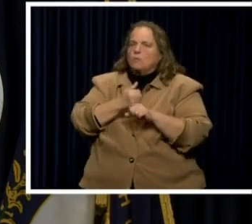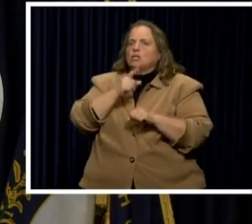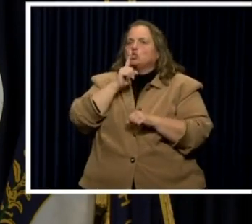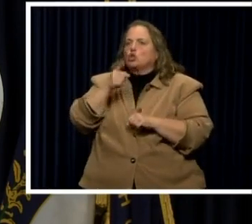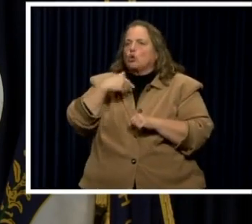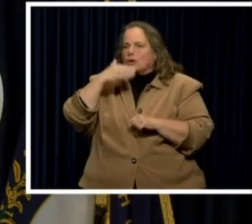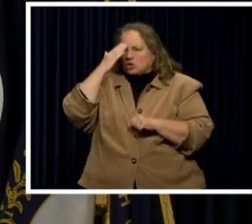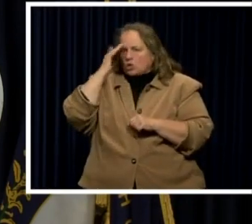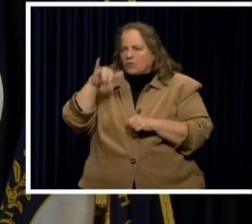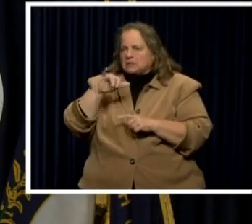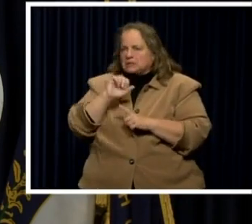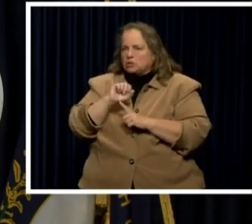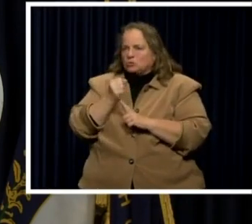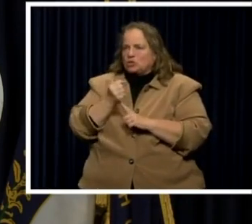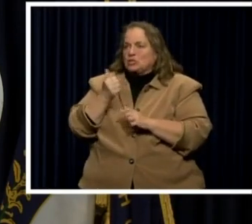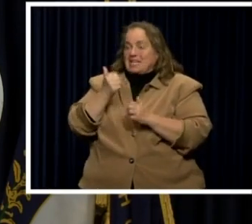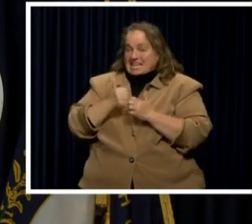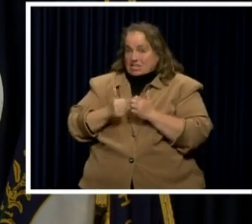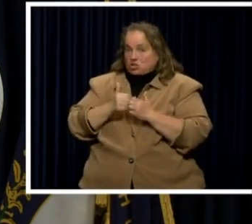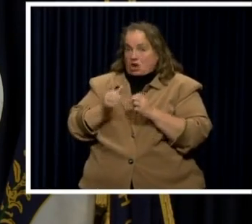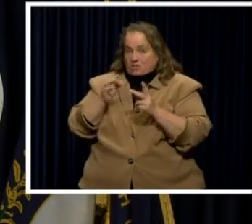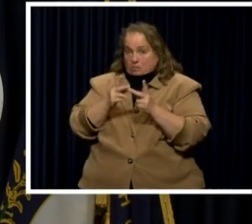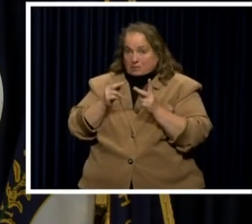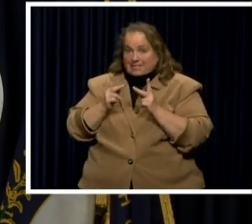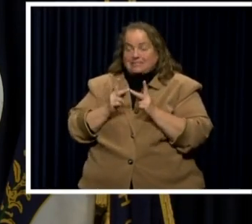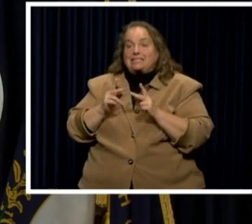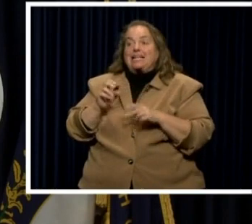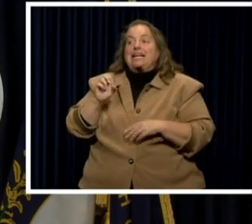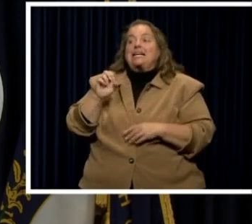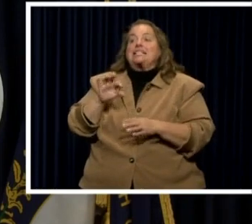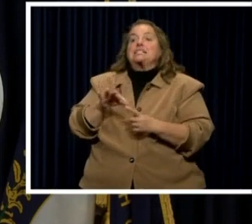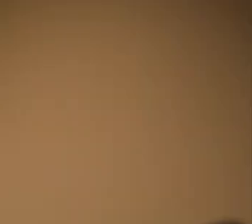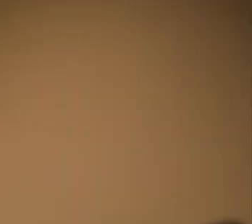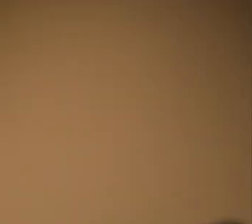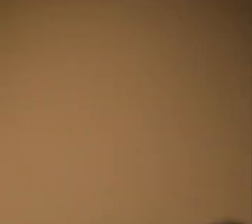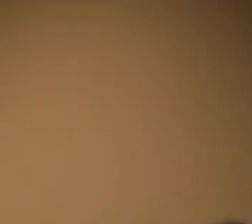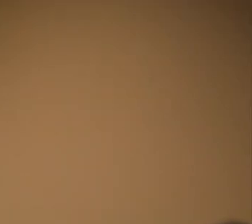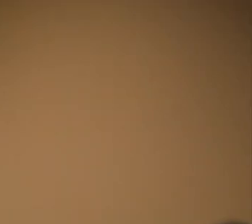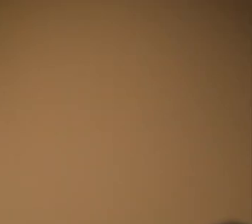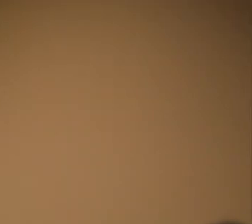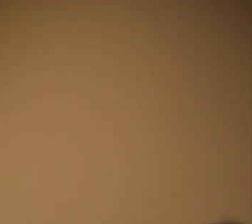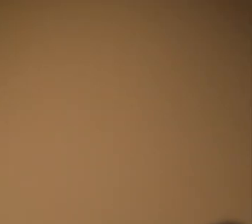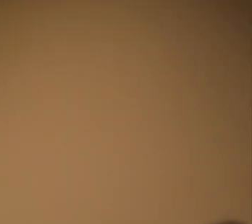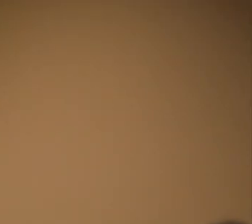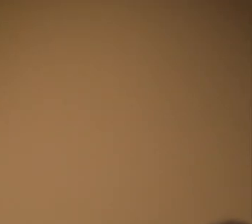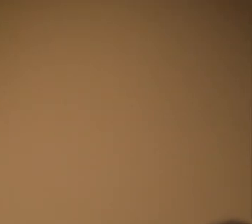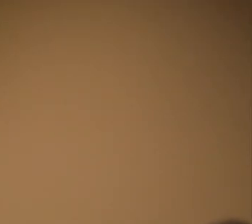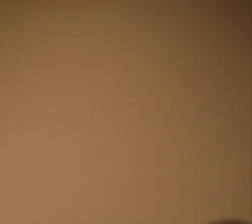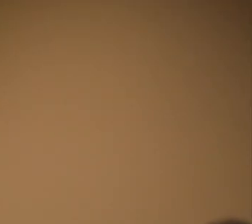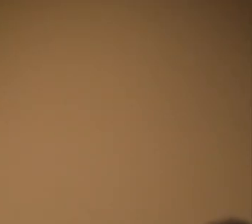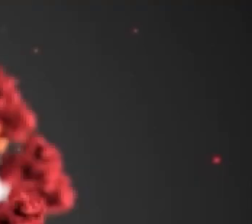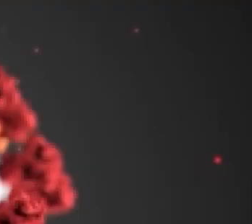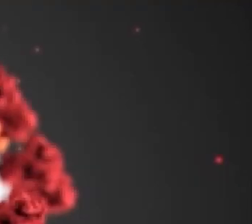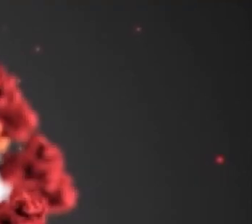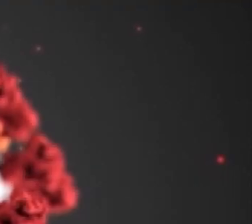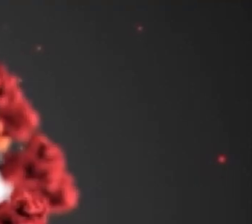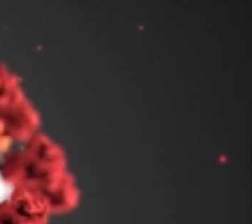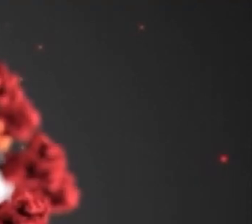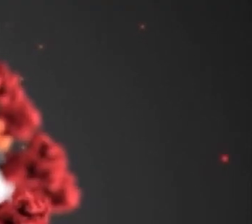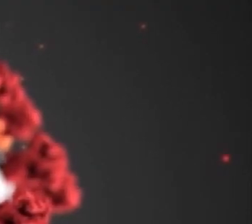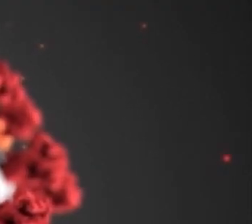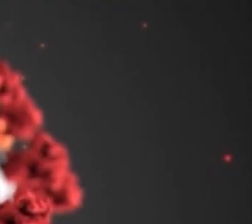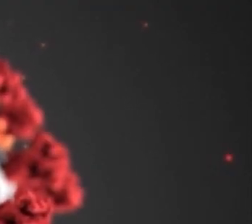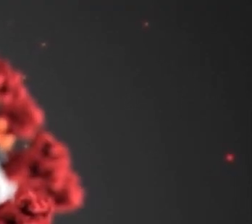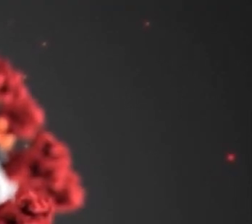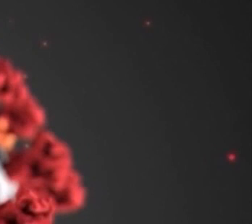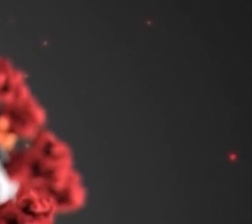the situation in each of the facilities, especially for the most vulnerable. Nursing homes across the country have been ravaged by